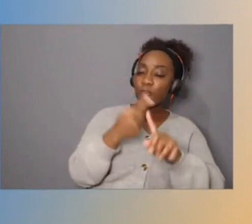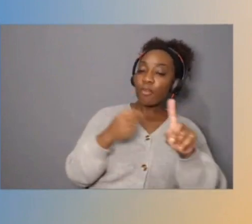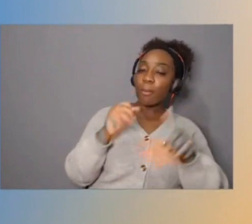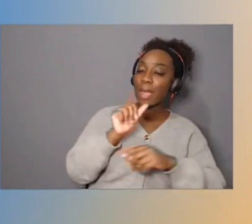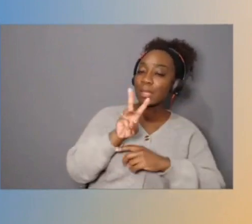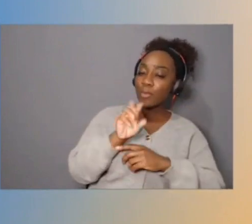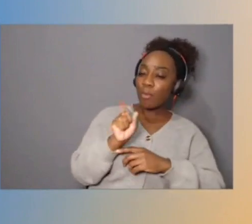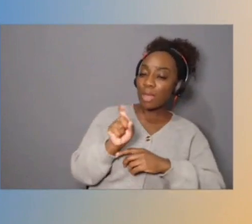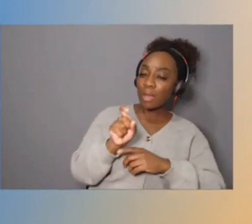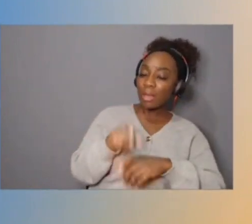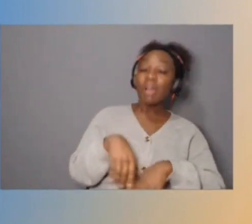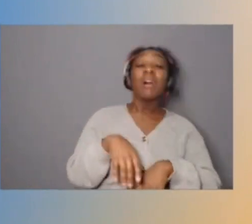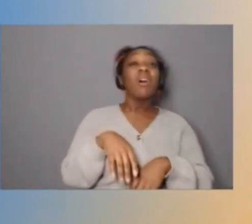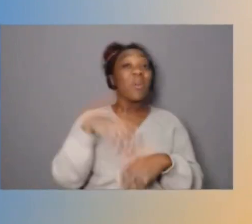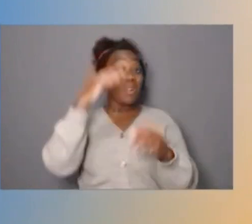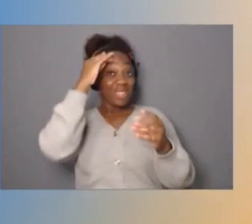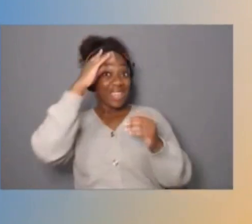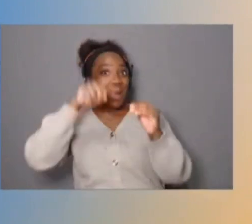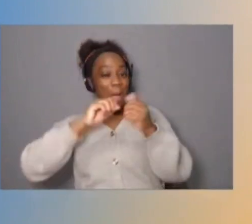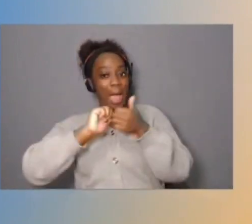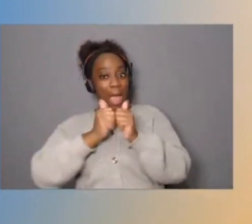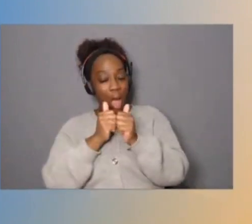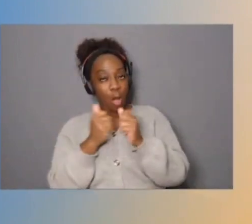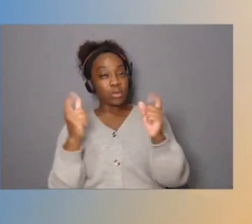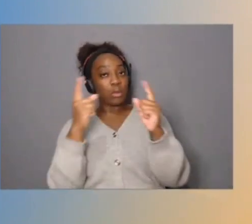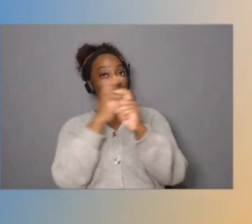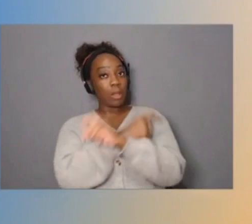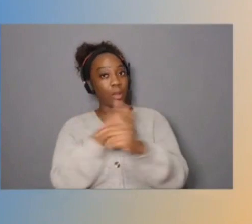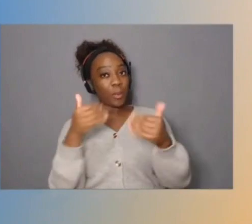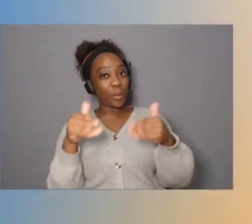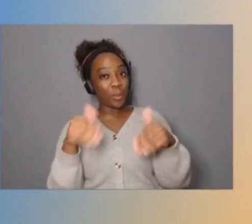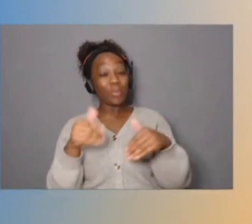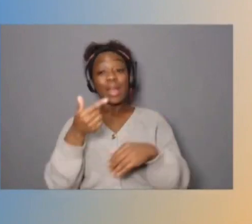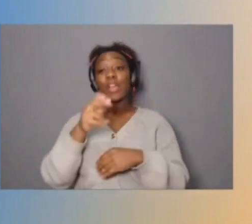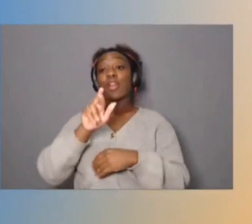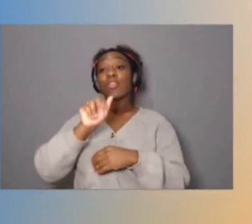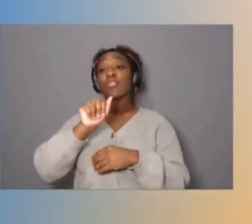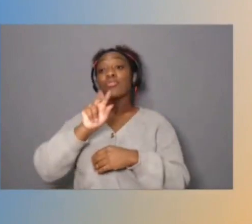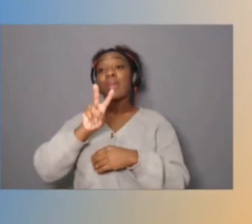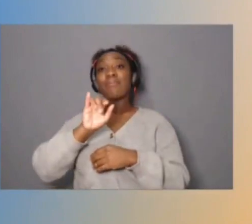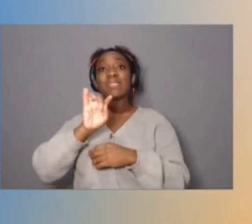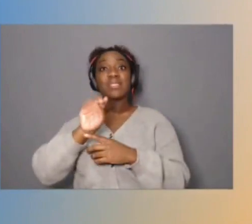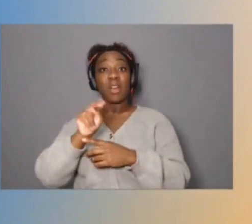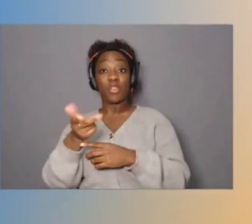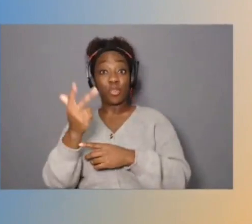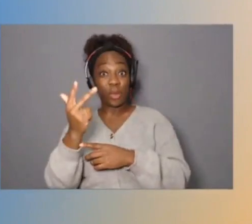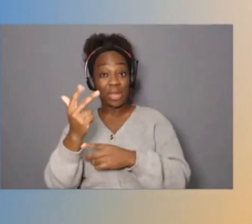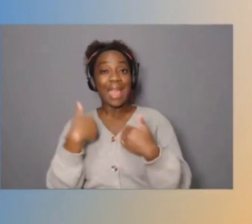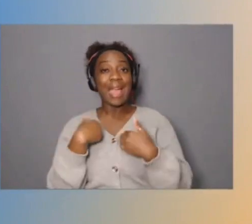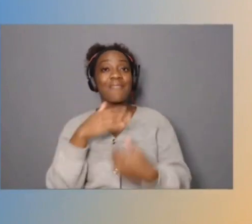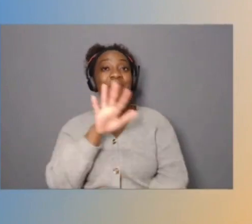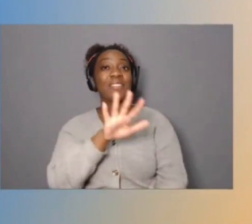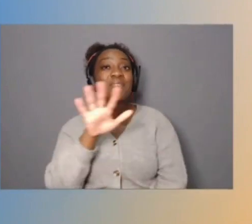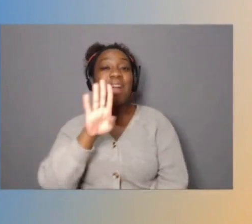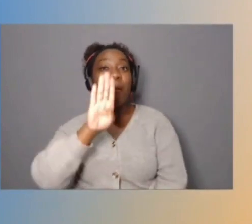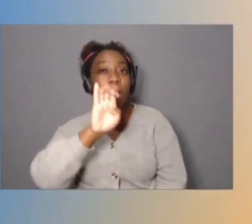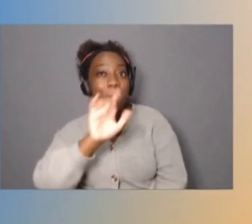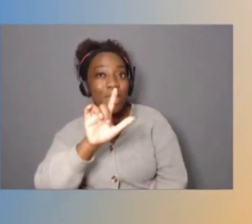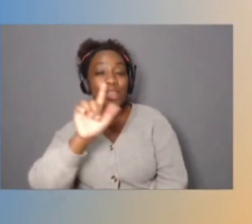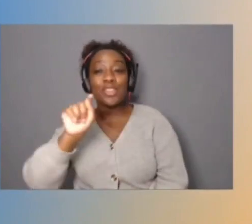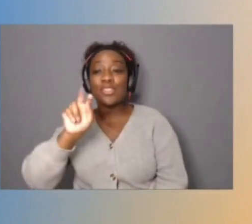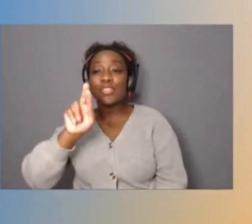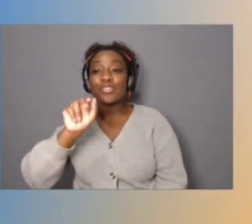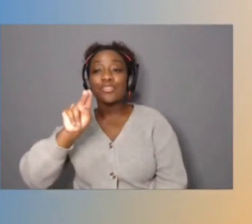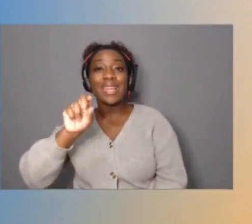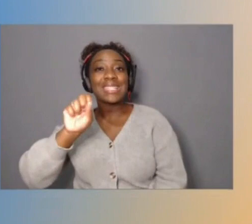the complexity of chips today. So Graviton 3, for example, 55 billion transistors. So the